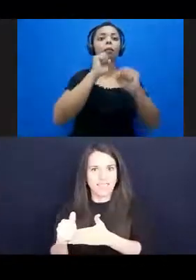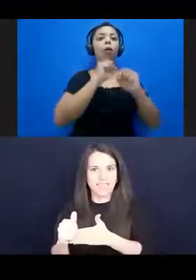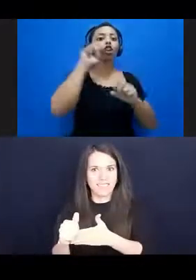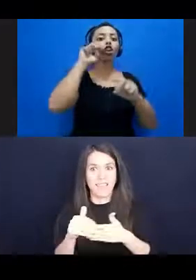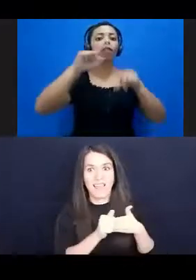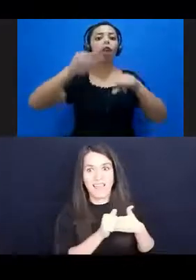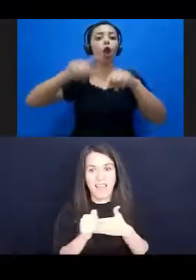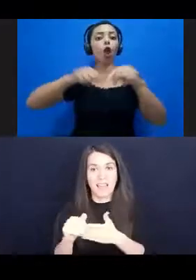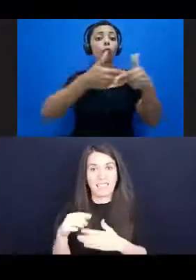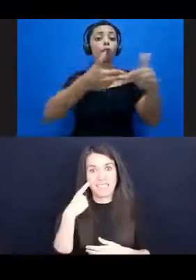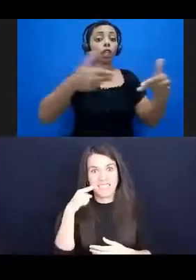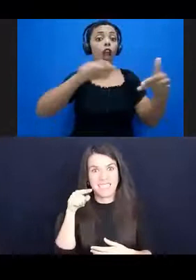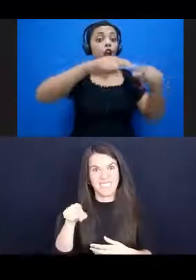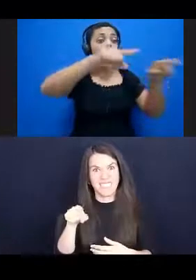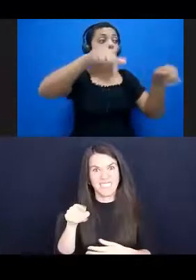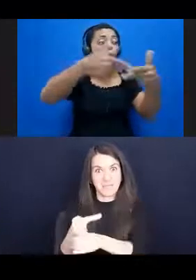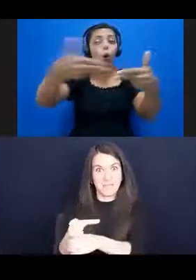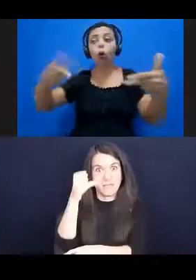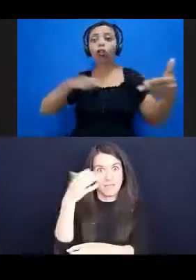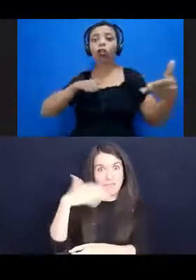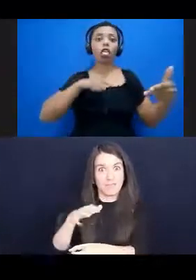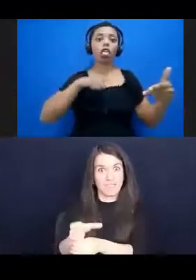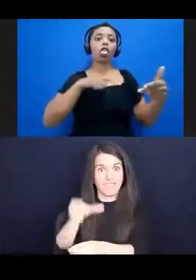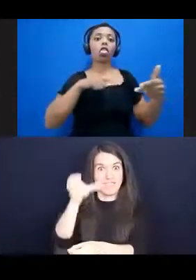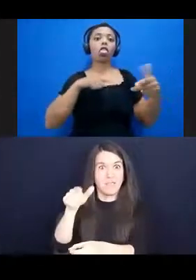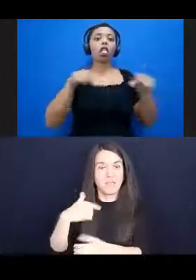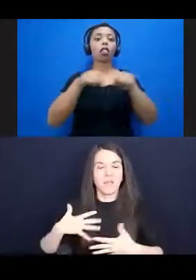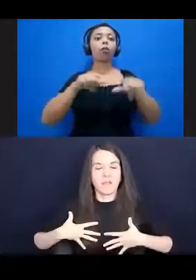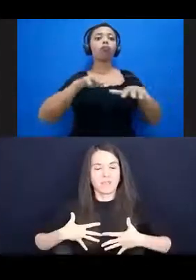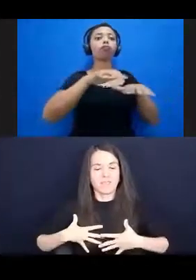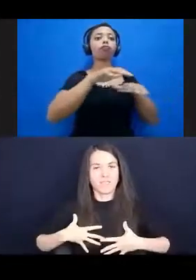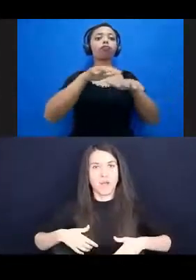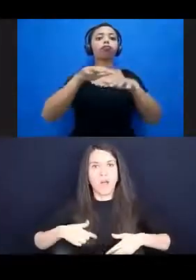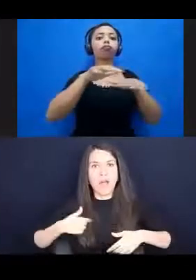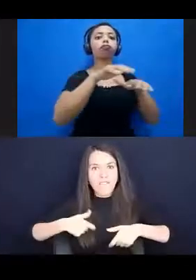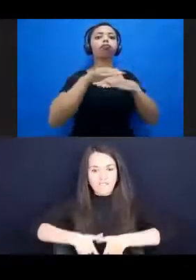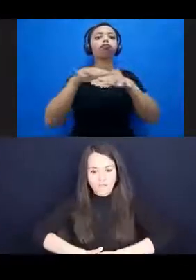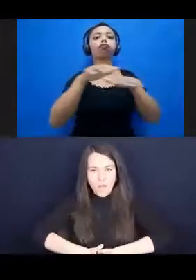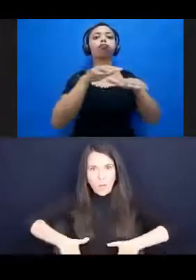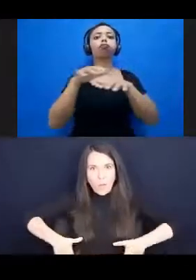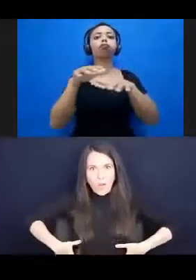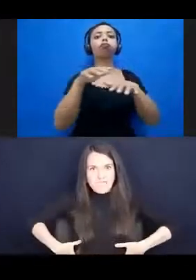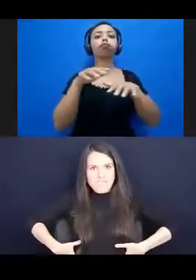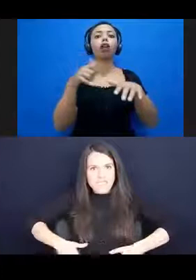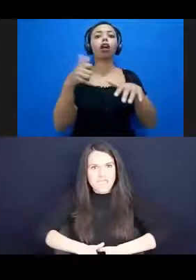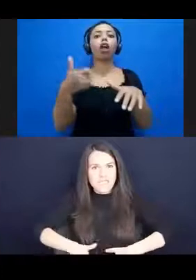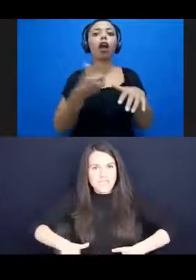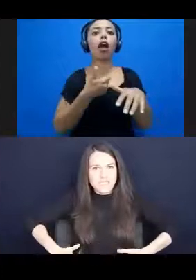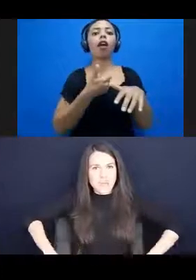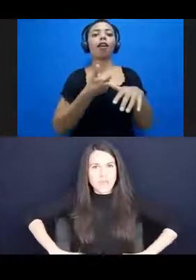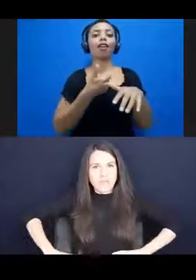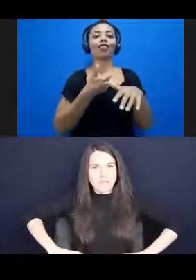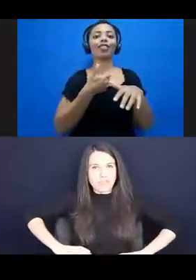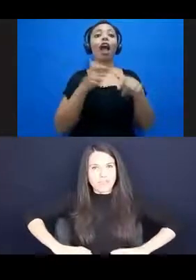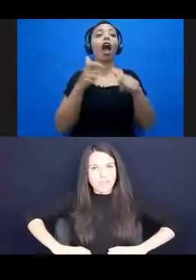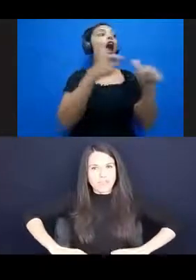view and try and use the vibration motors on the waist to convey the relative direction and distance